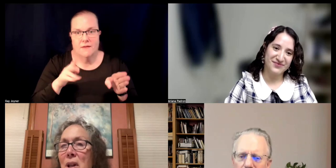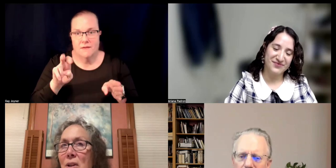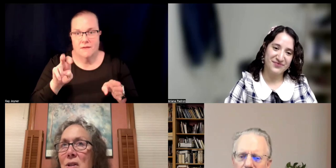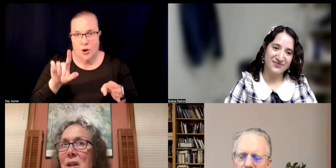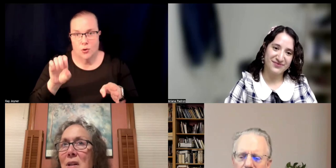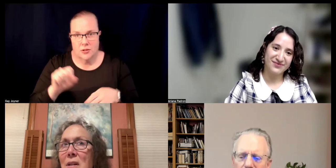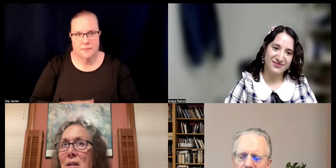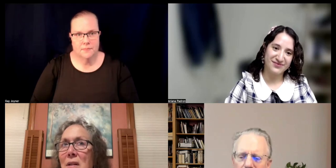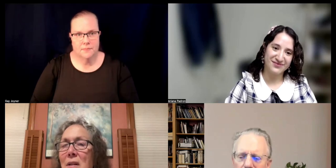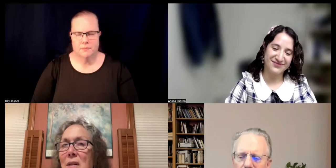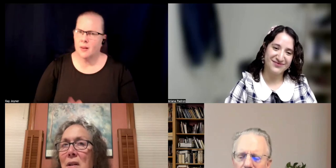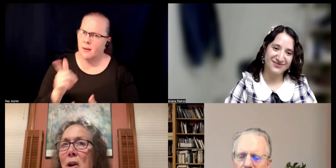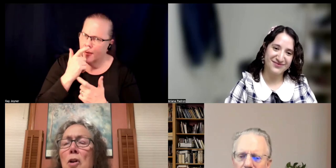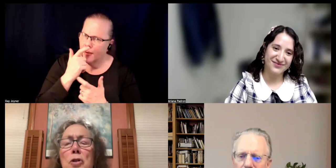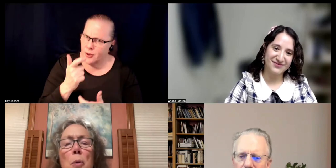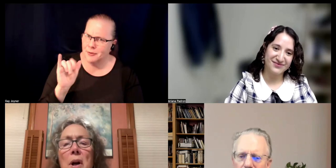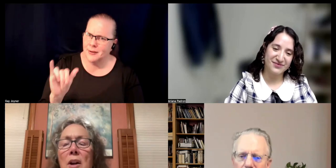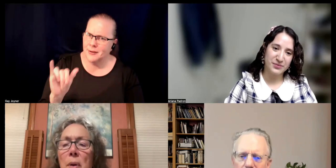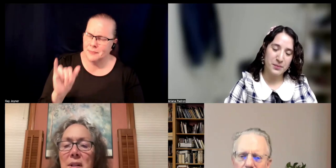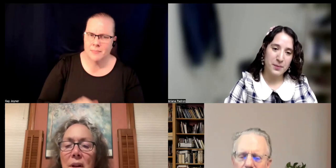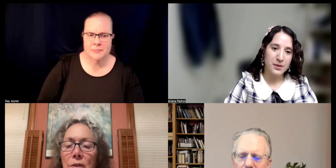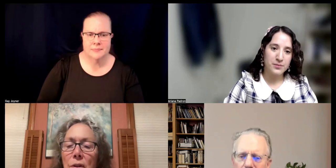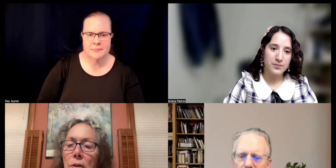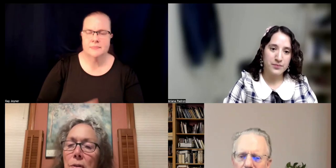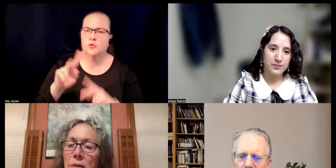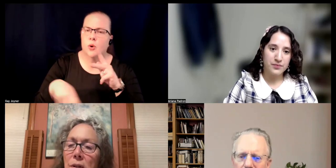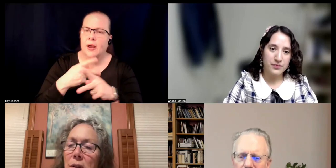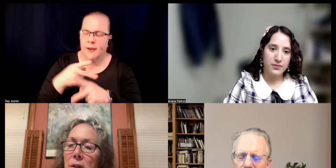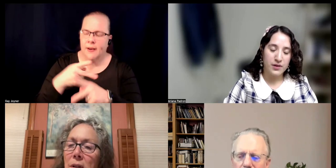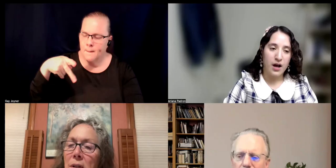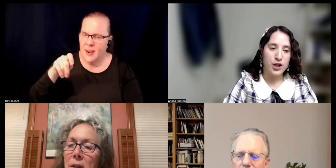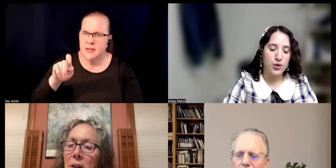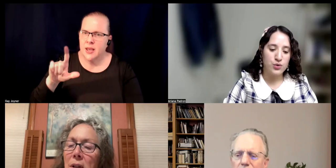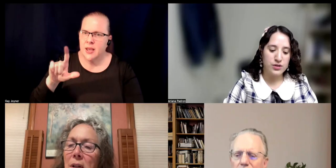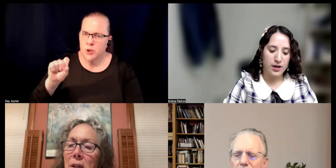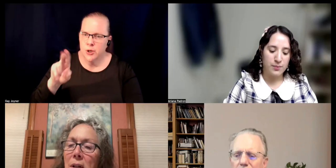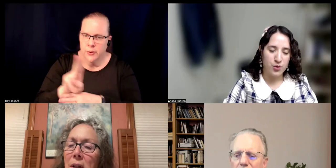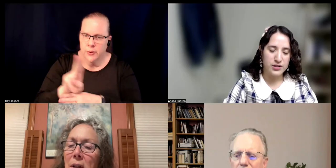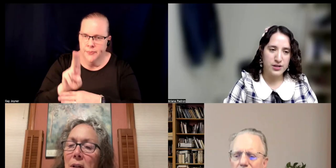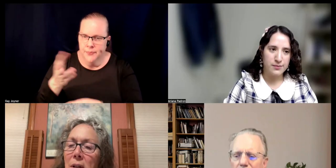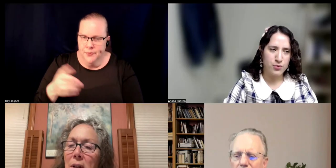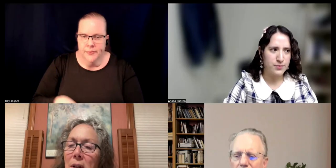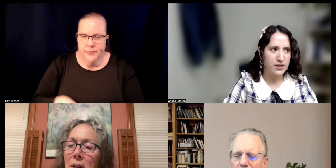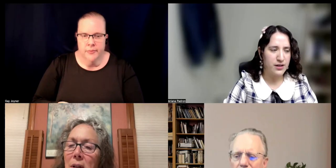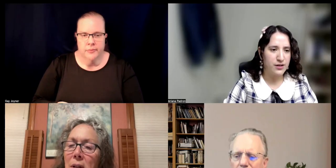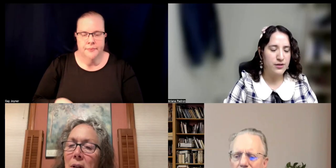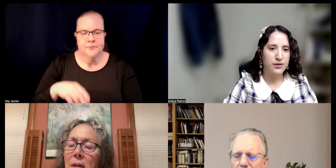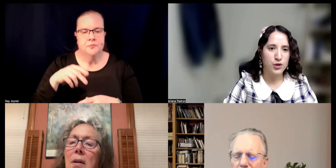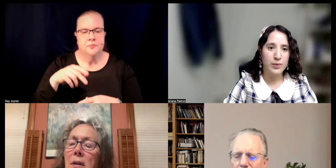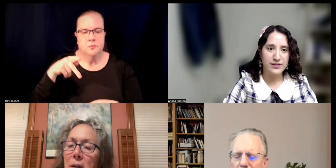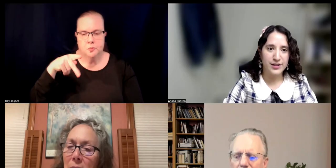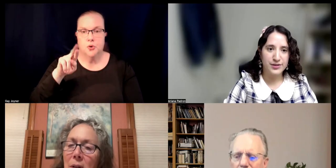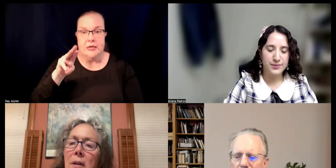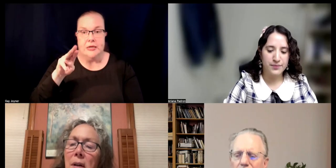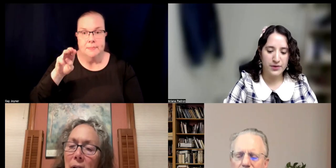That's really interesting. So what kind of pastels do you use? I use Prismacolor